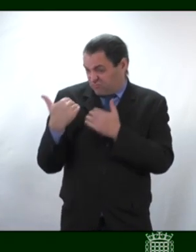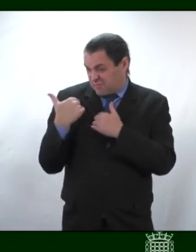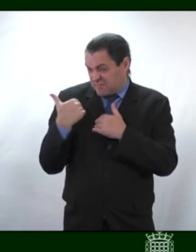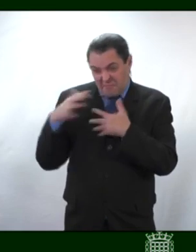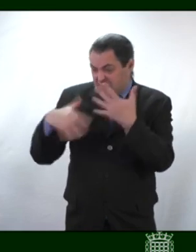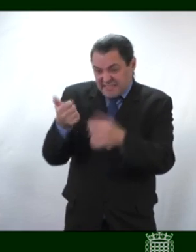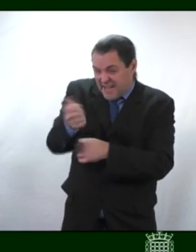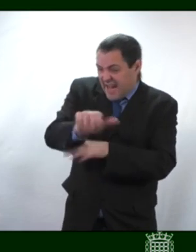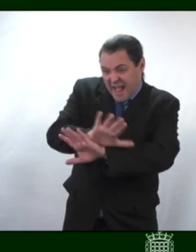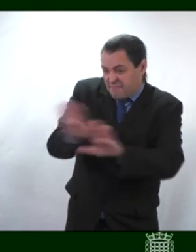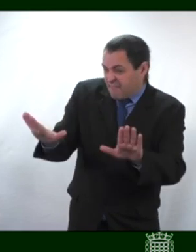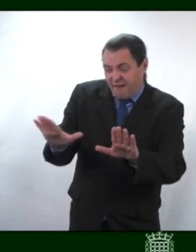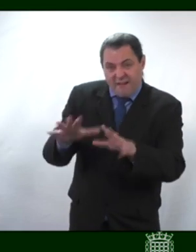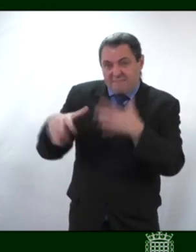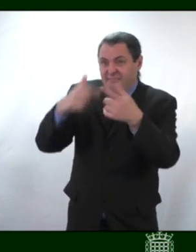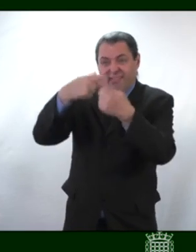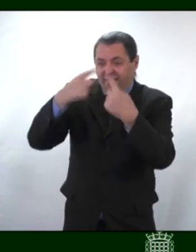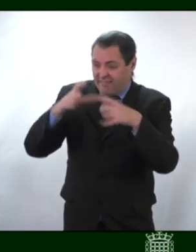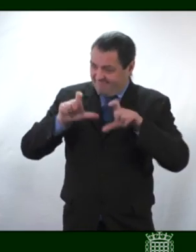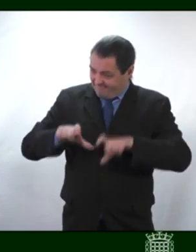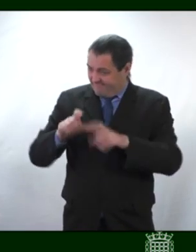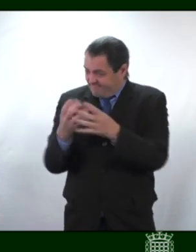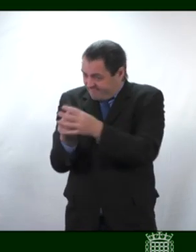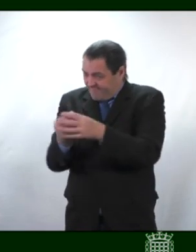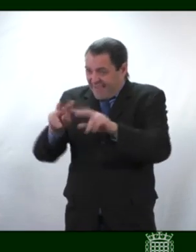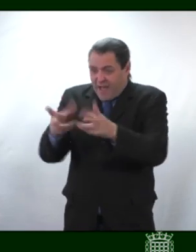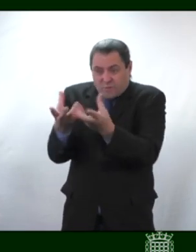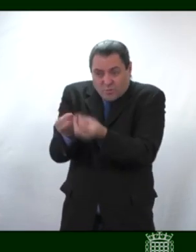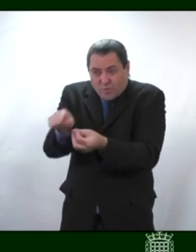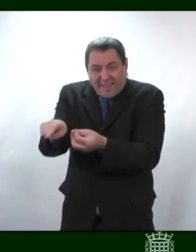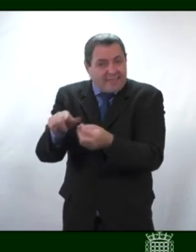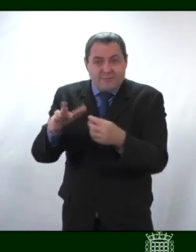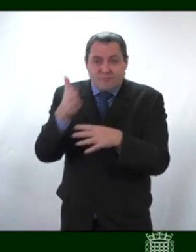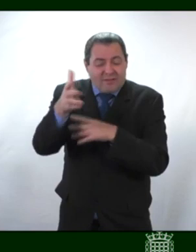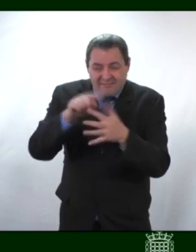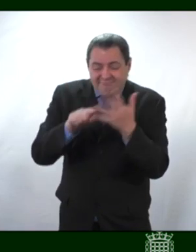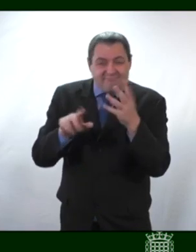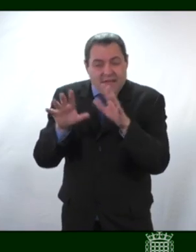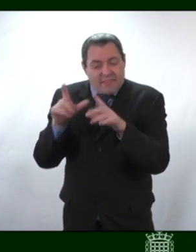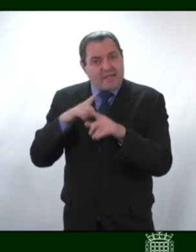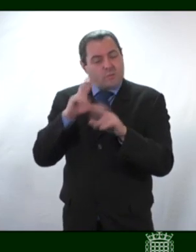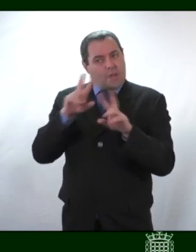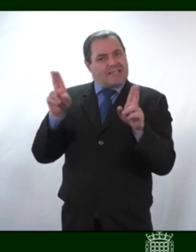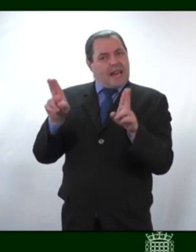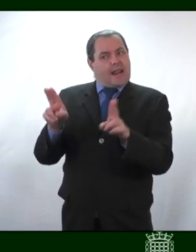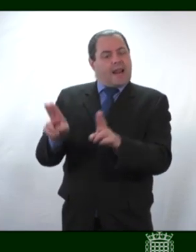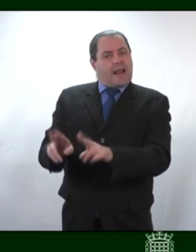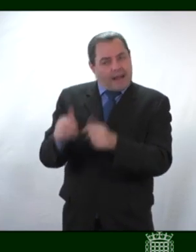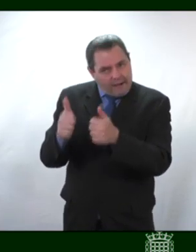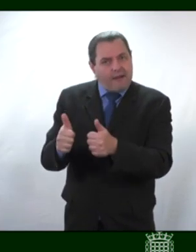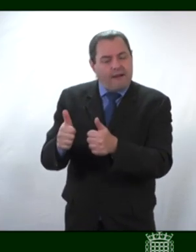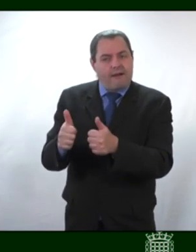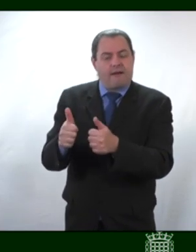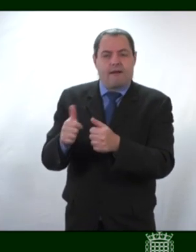a better response and see the case rate starting to come down. It's one of the many reasons why we worked so hard to try to